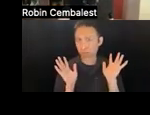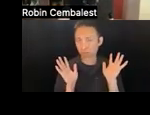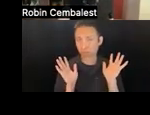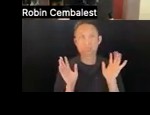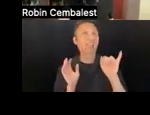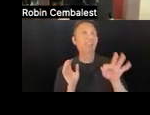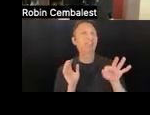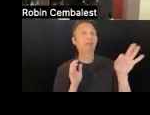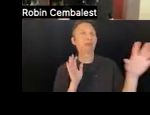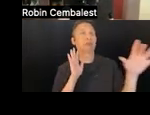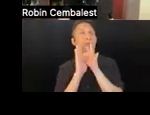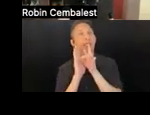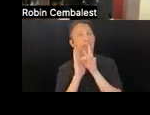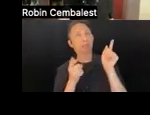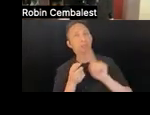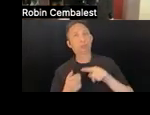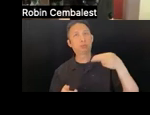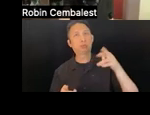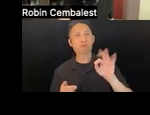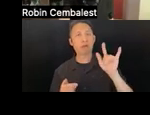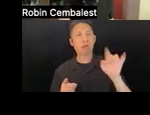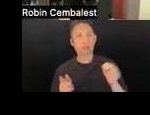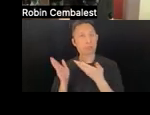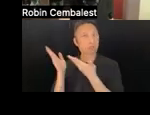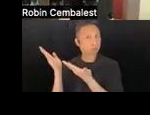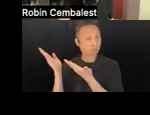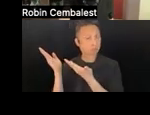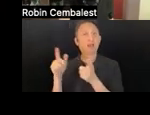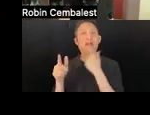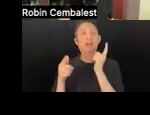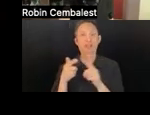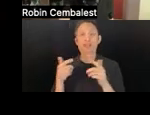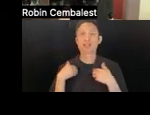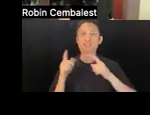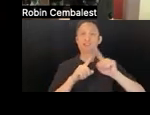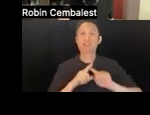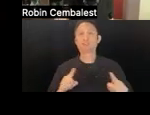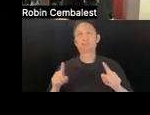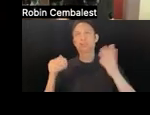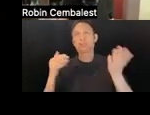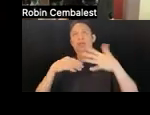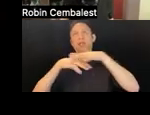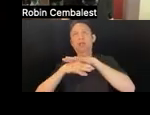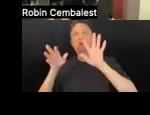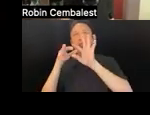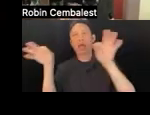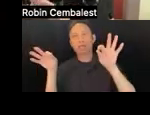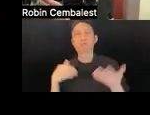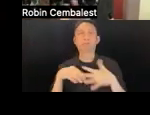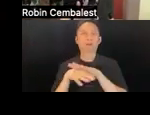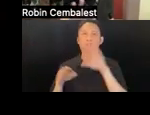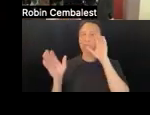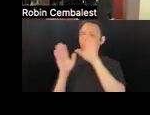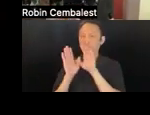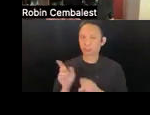them into our profile, as we see here, and they have different cover lines and cover images if we want, and so on. And this